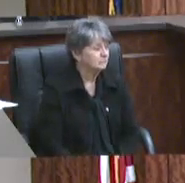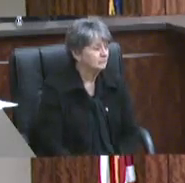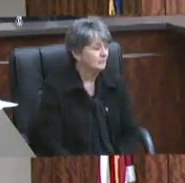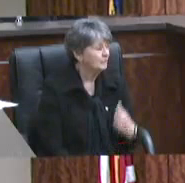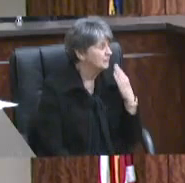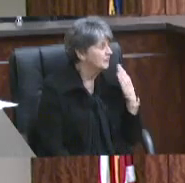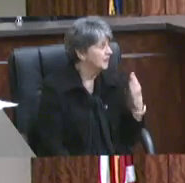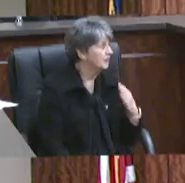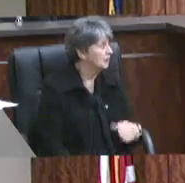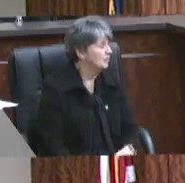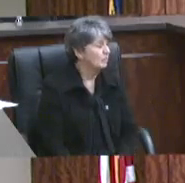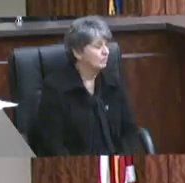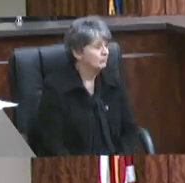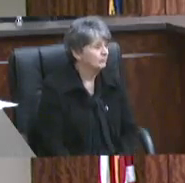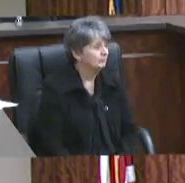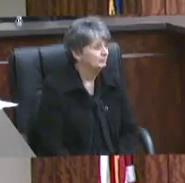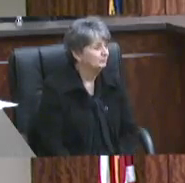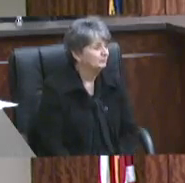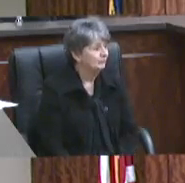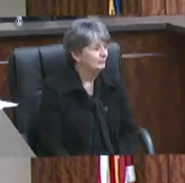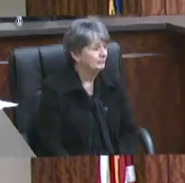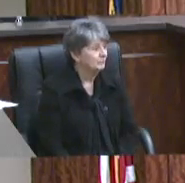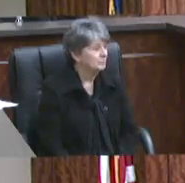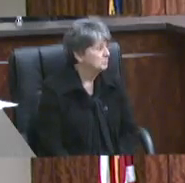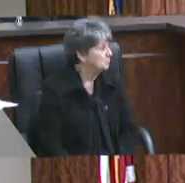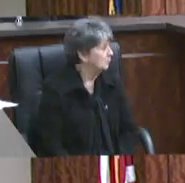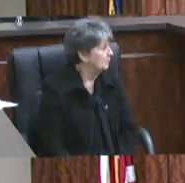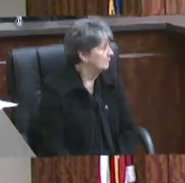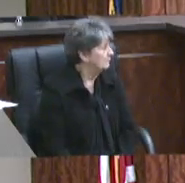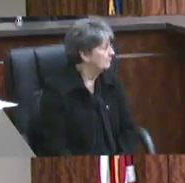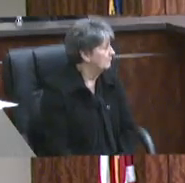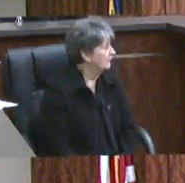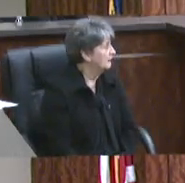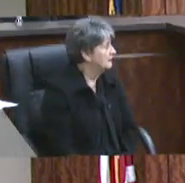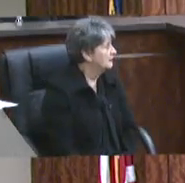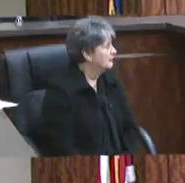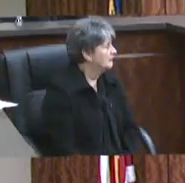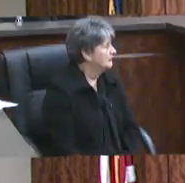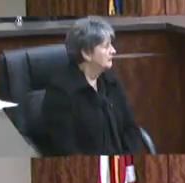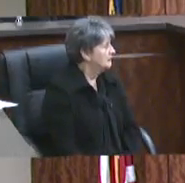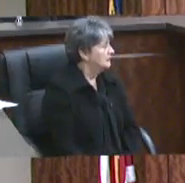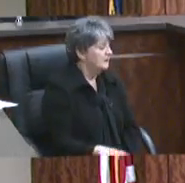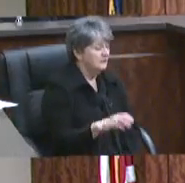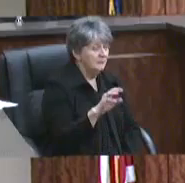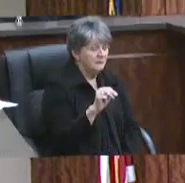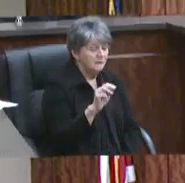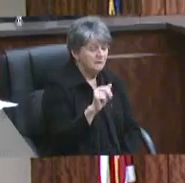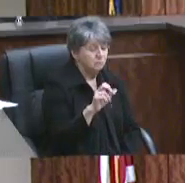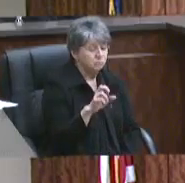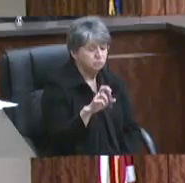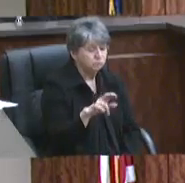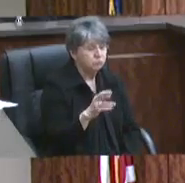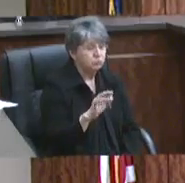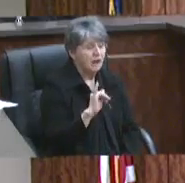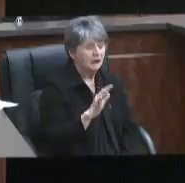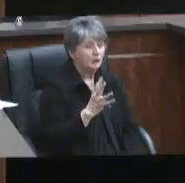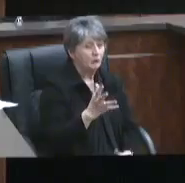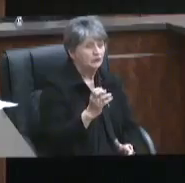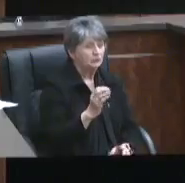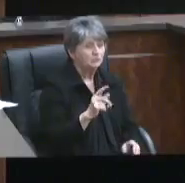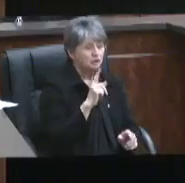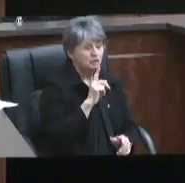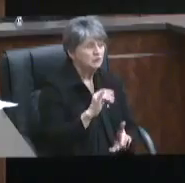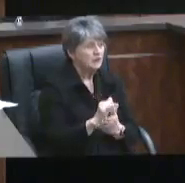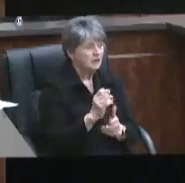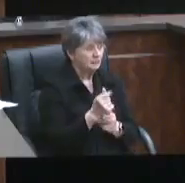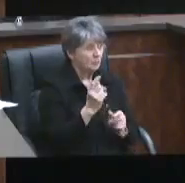Thank you, Councilman DeWalt. Mayor? Yeah. I just want to make sure everybody's clear. We do contributions to